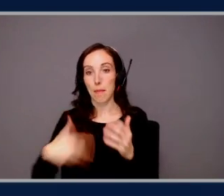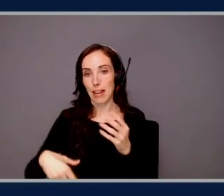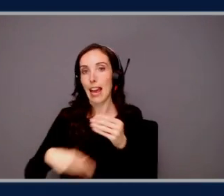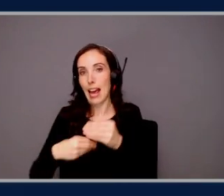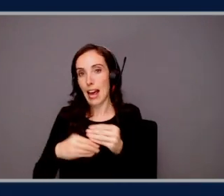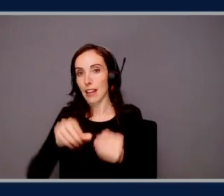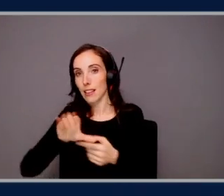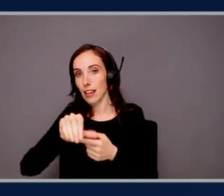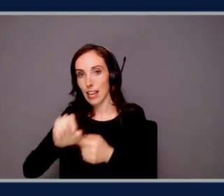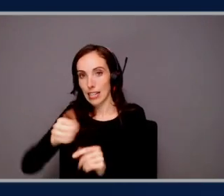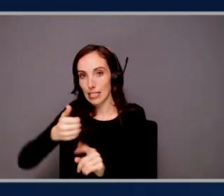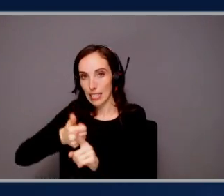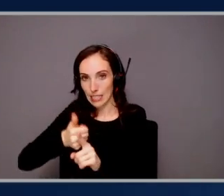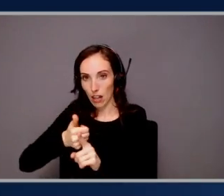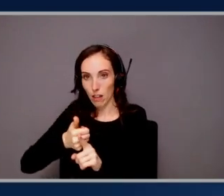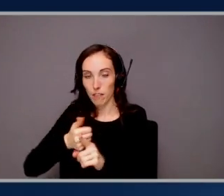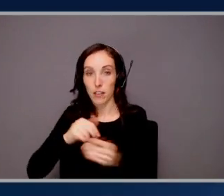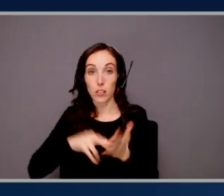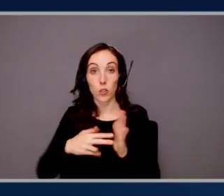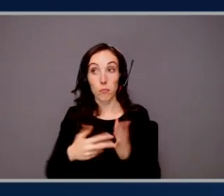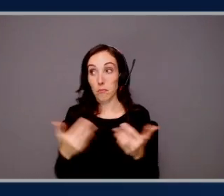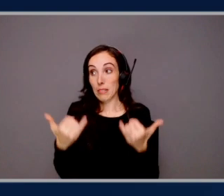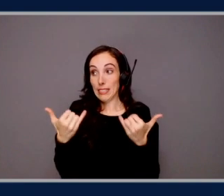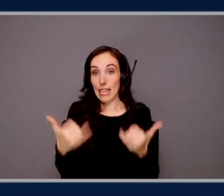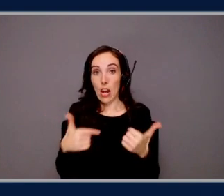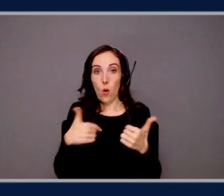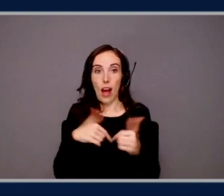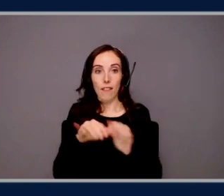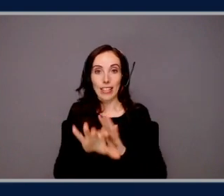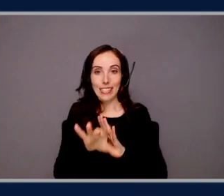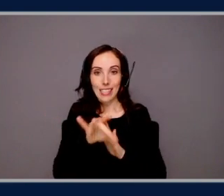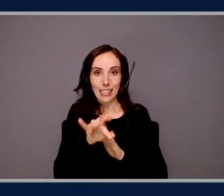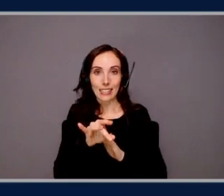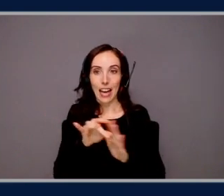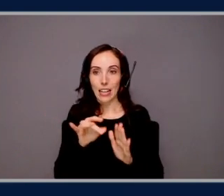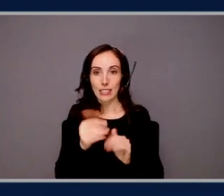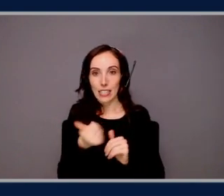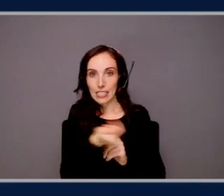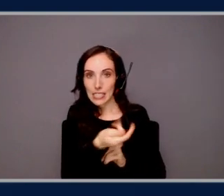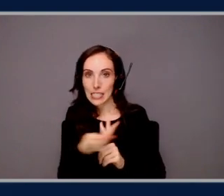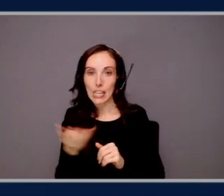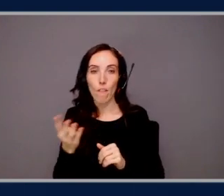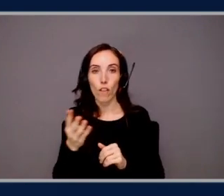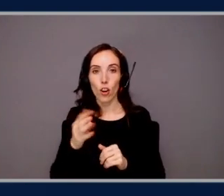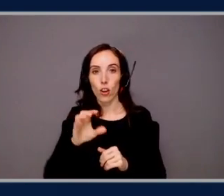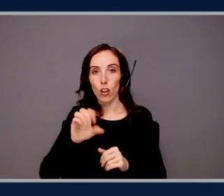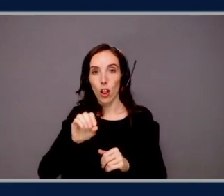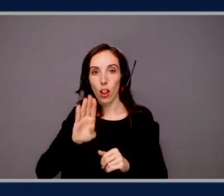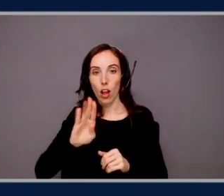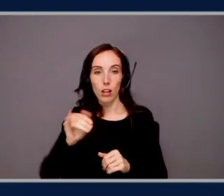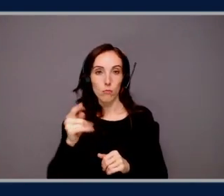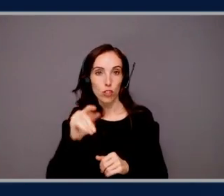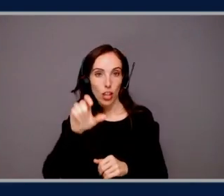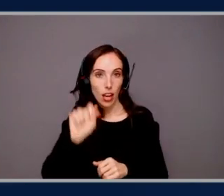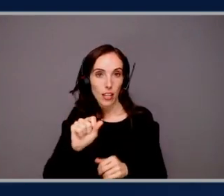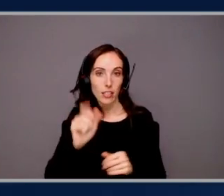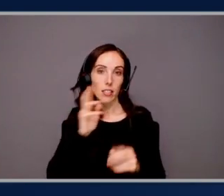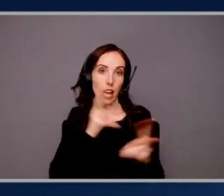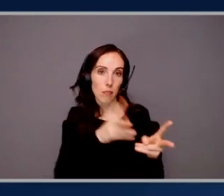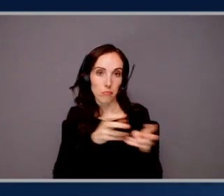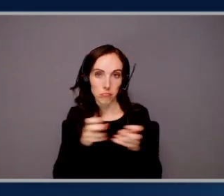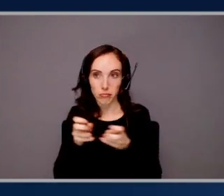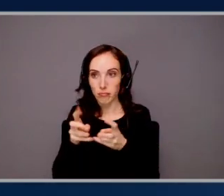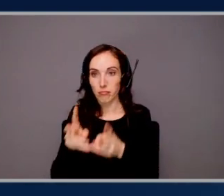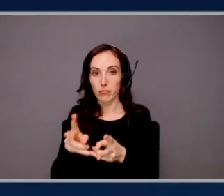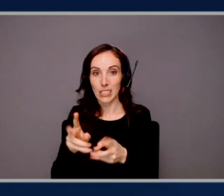Okay. So what I've done is I've selected several of these case objects, and I'm going to bring them all in. So this is actually a